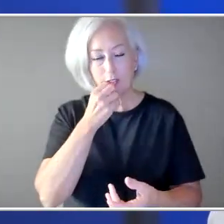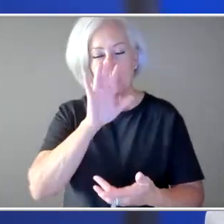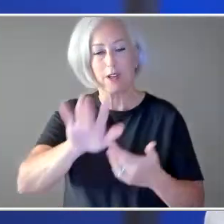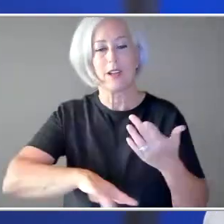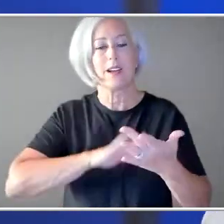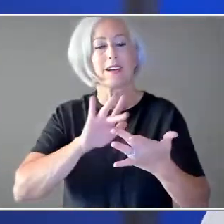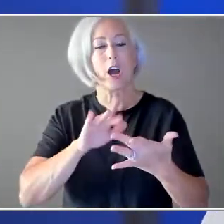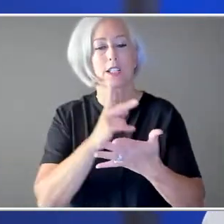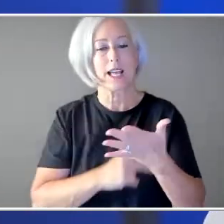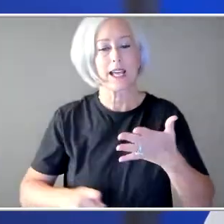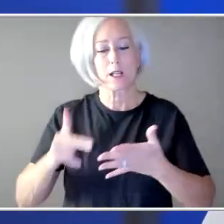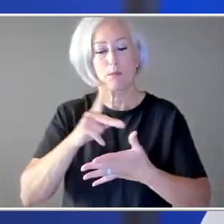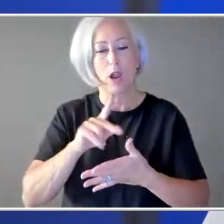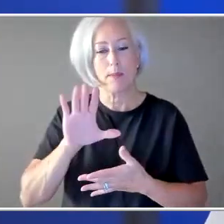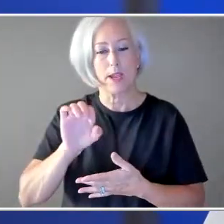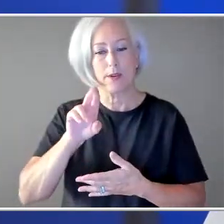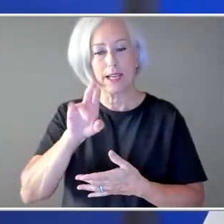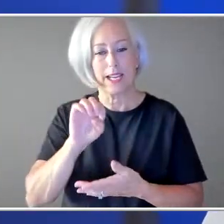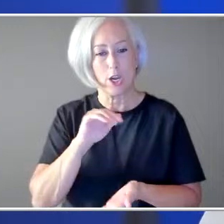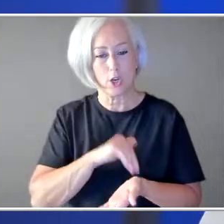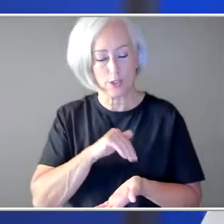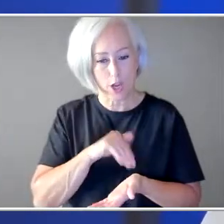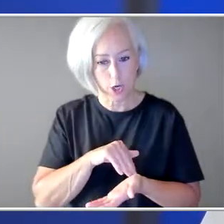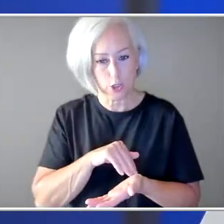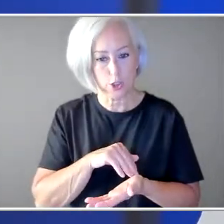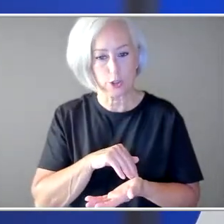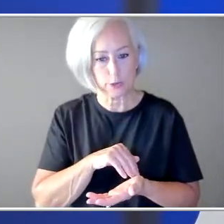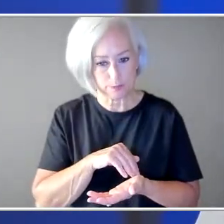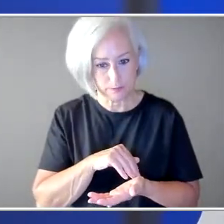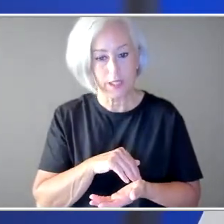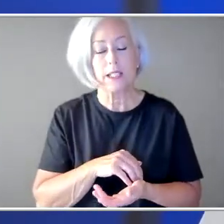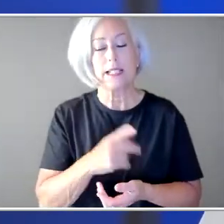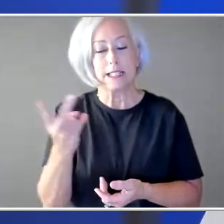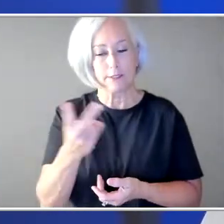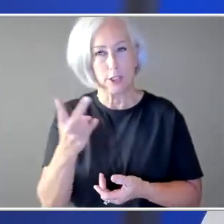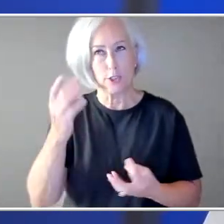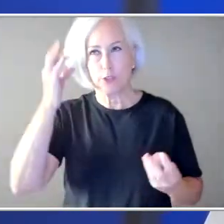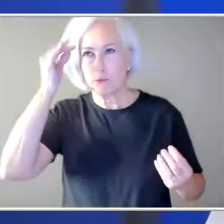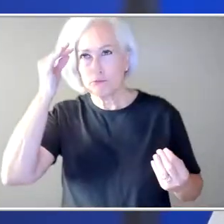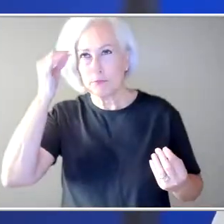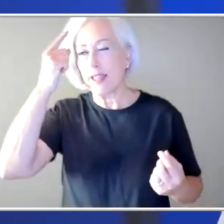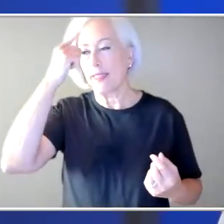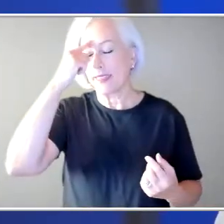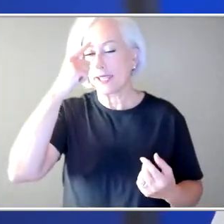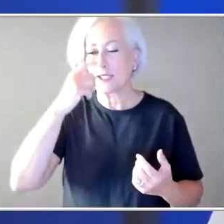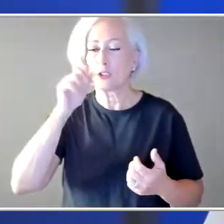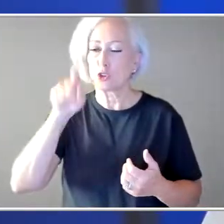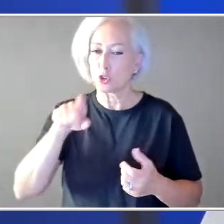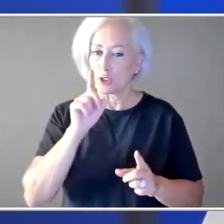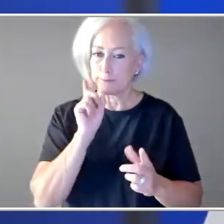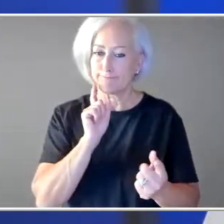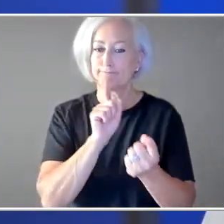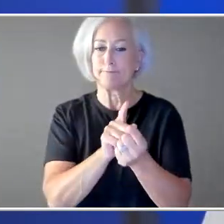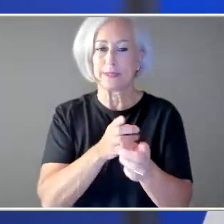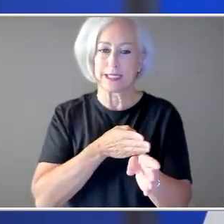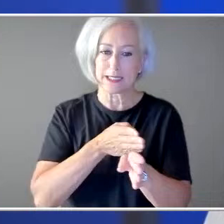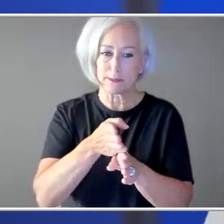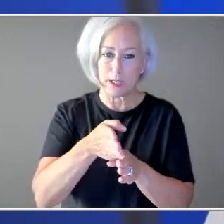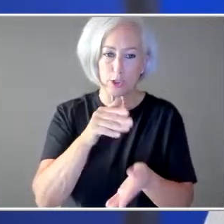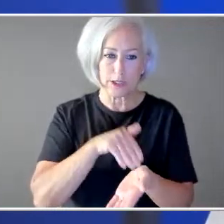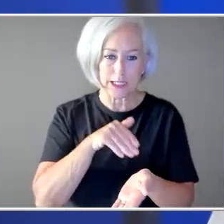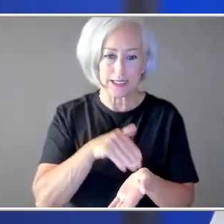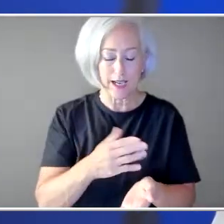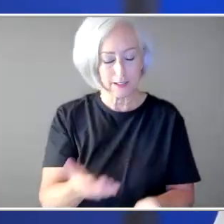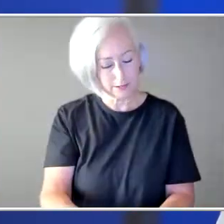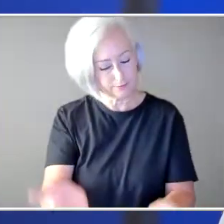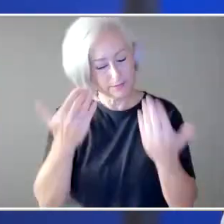and if they and you think that a specialist would be appropriate, come see us. I